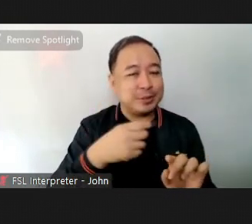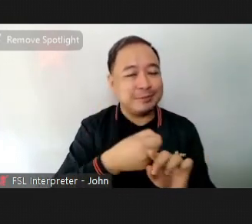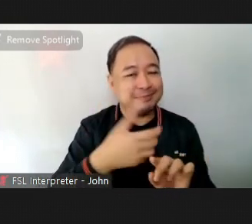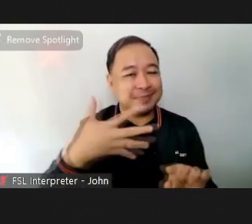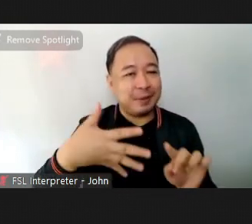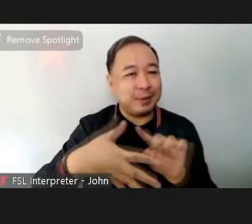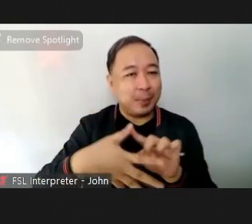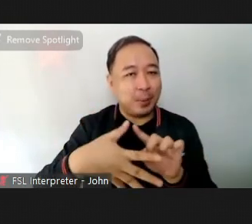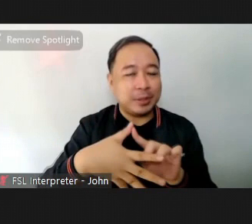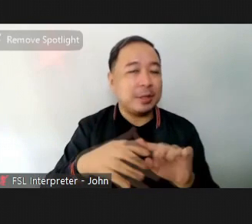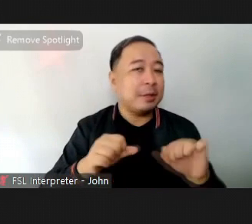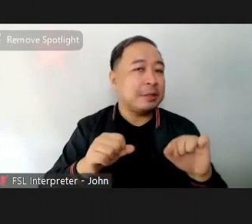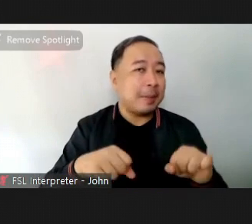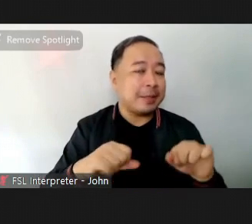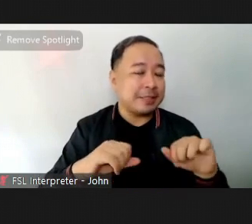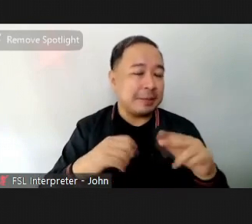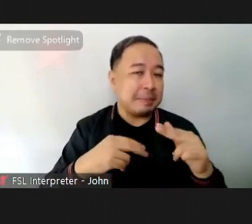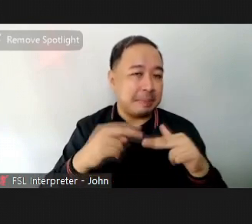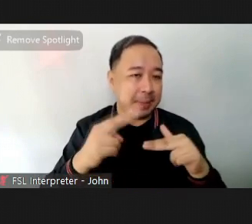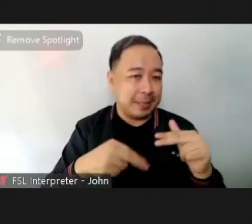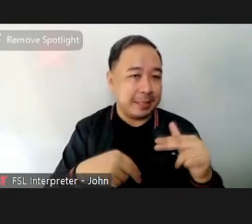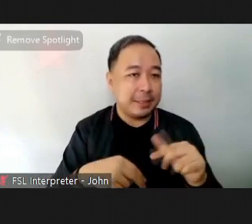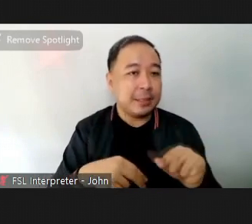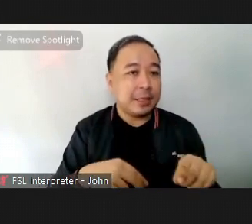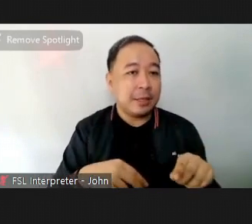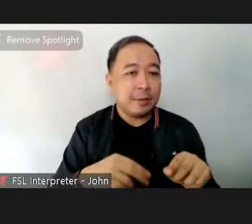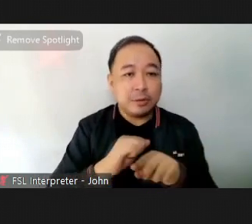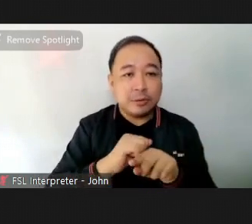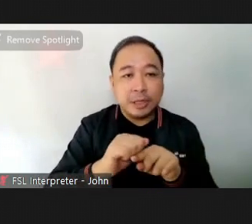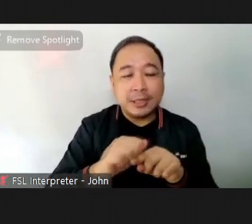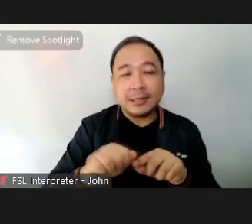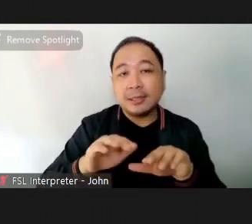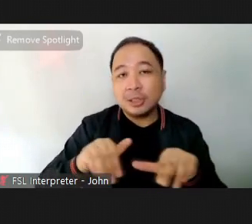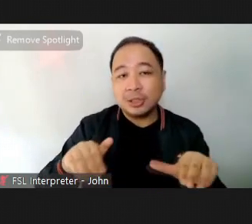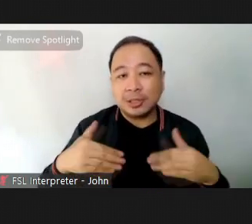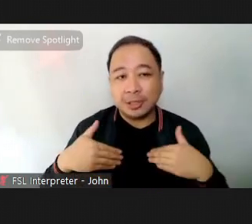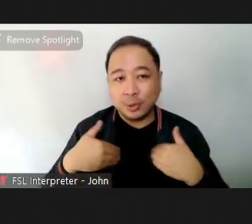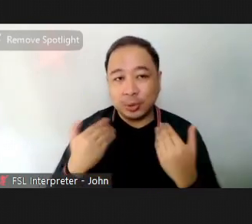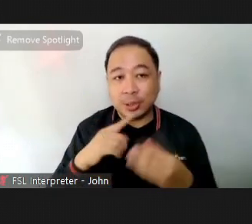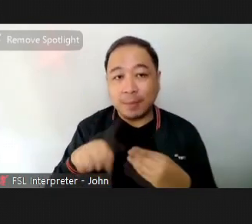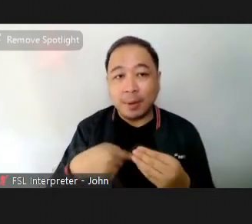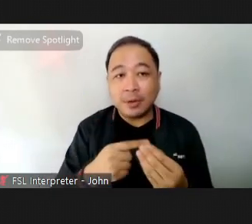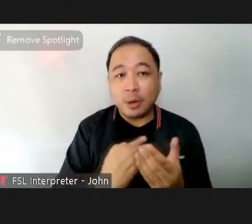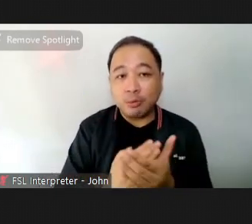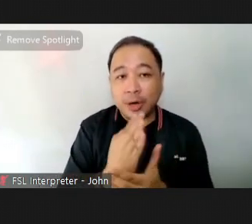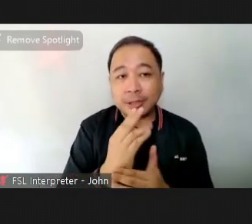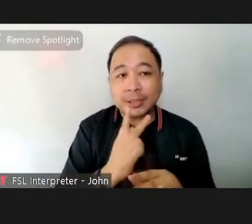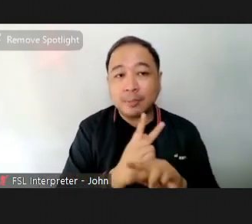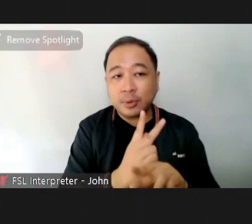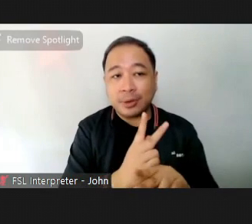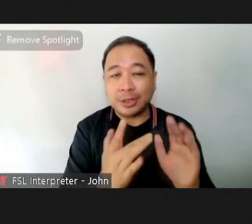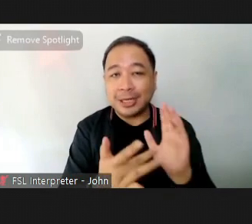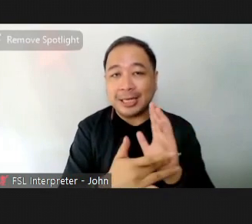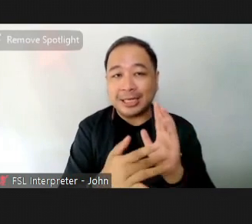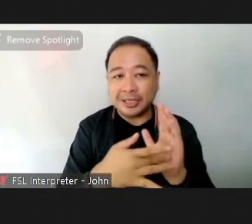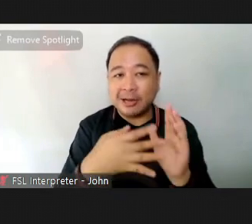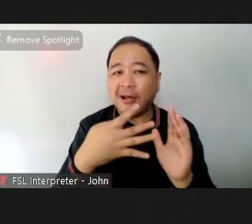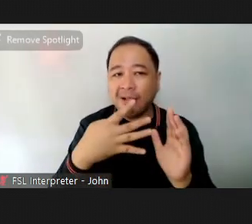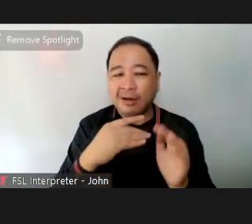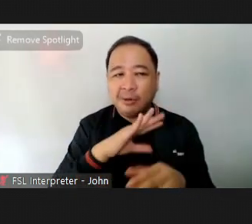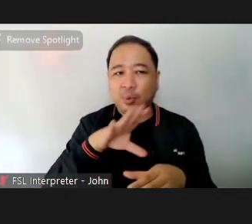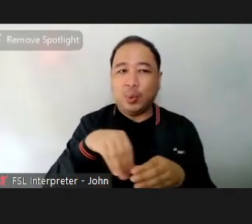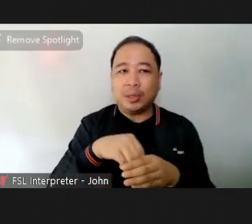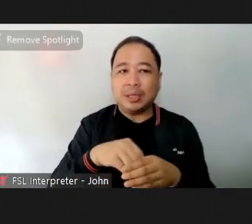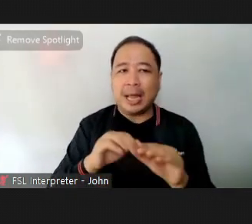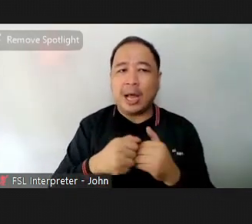It will be focusing on the trainings of children and youth on child rights and protection and digital citizenship to become community advocates